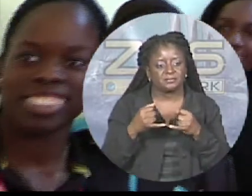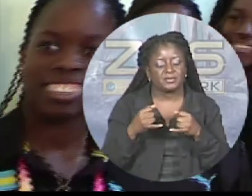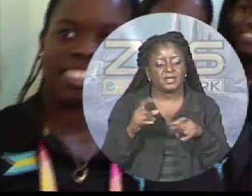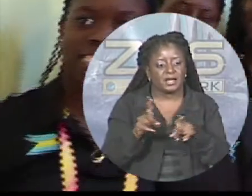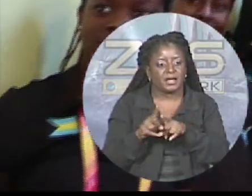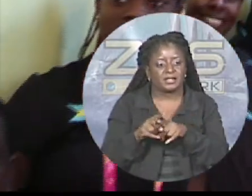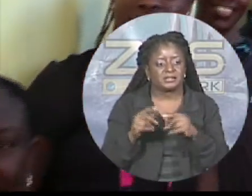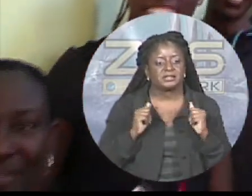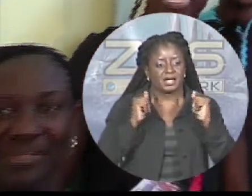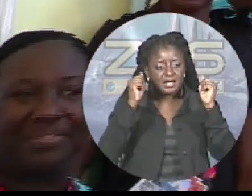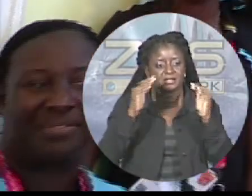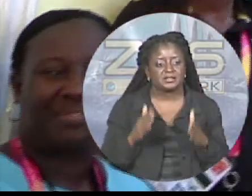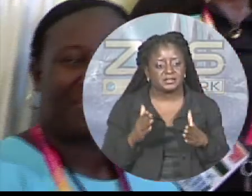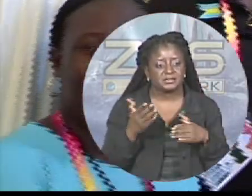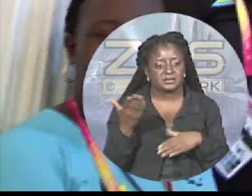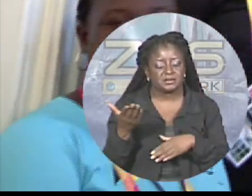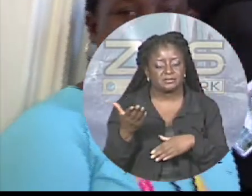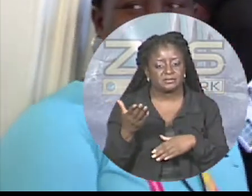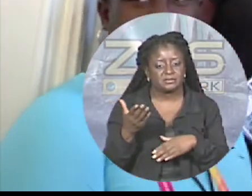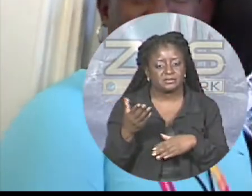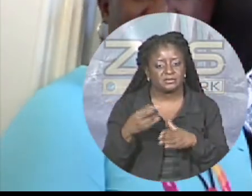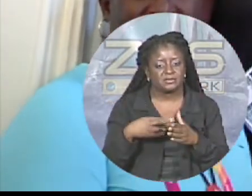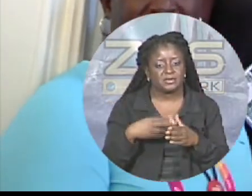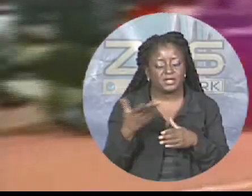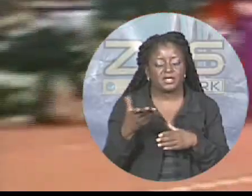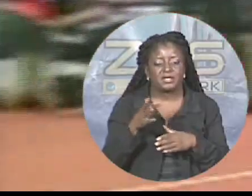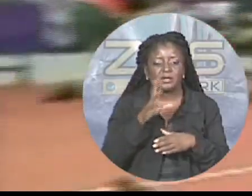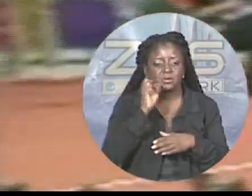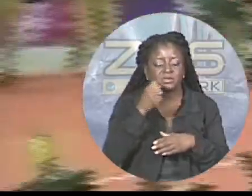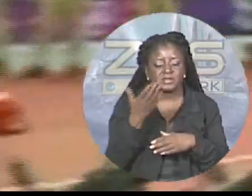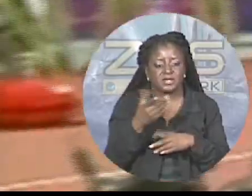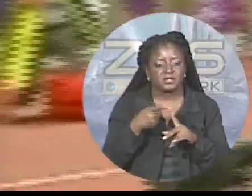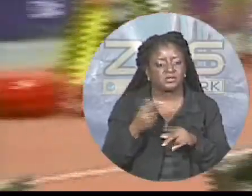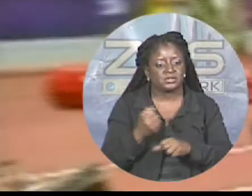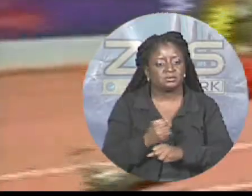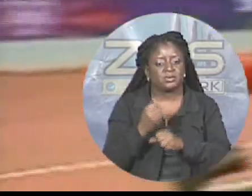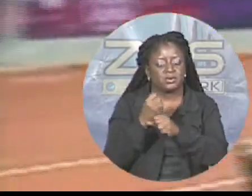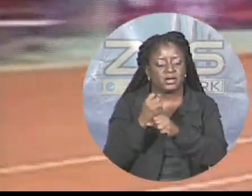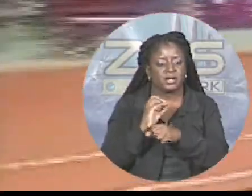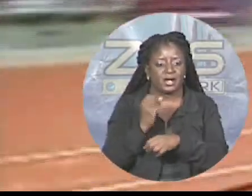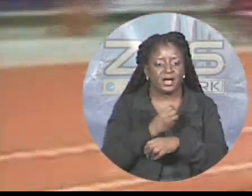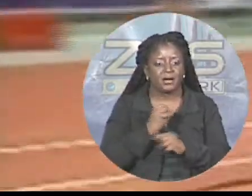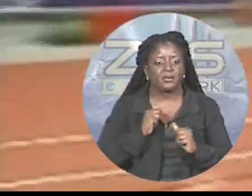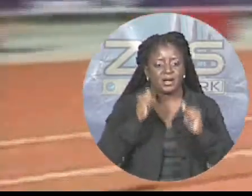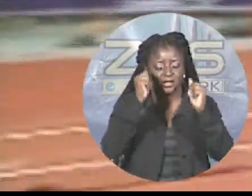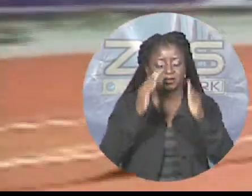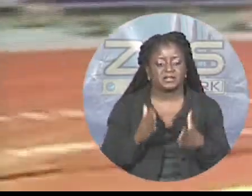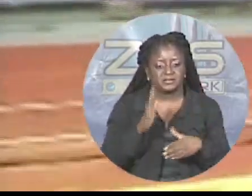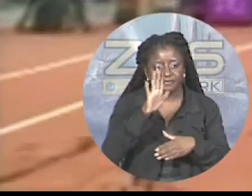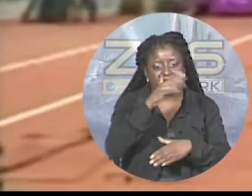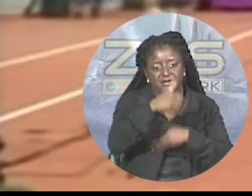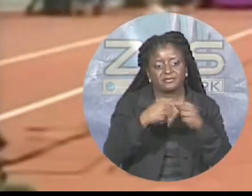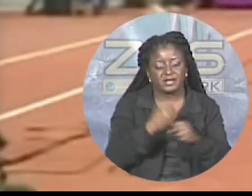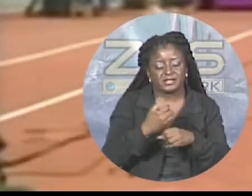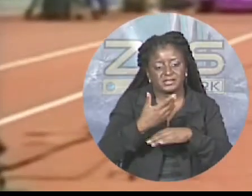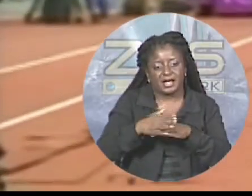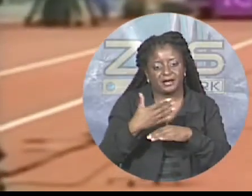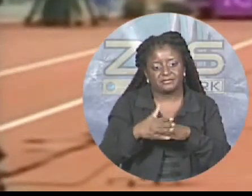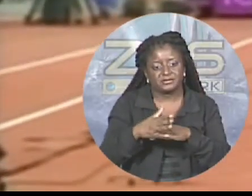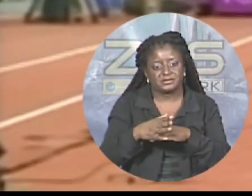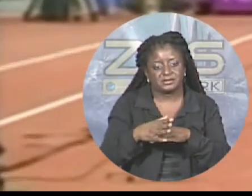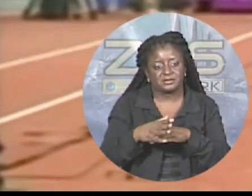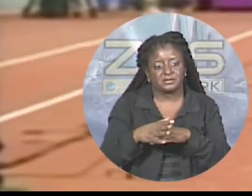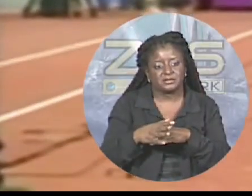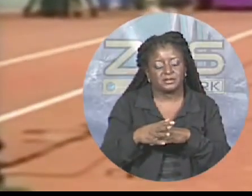the B3's board, he was there to support our athletes 5 years after faith dealt him a blow. It's my first time